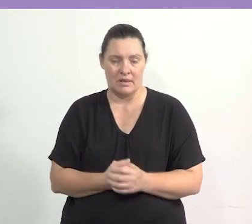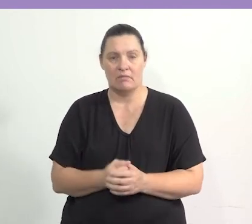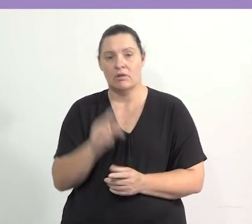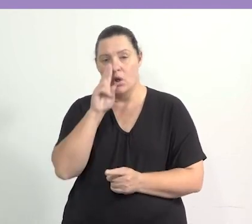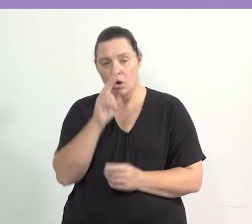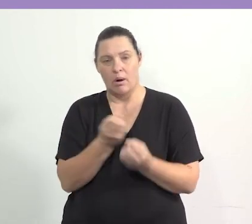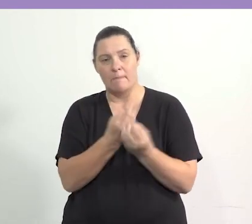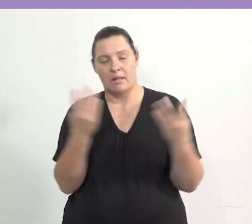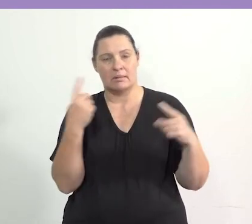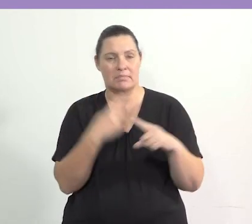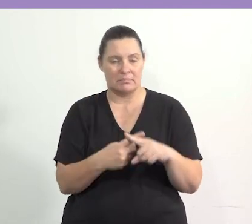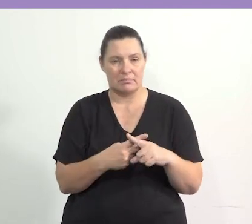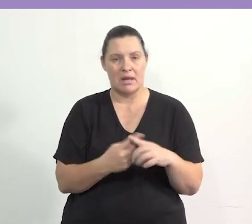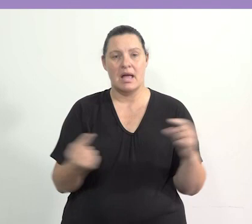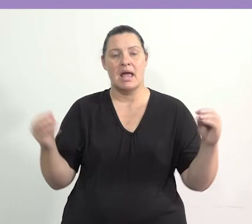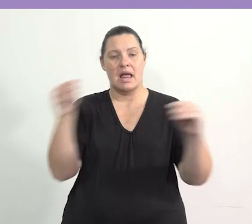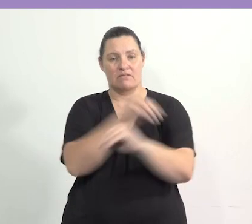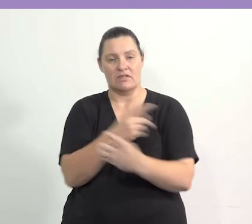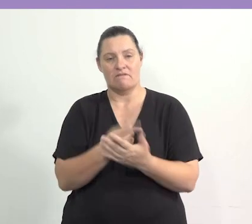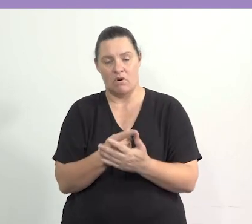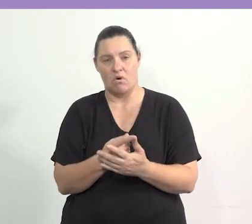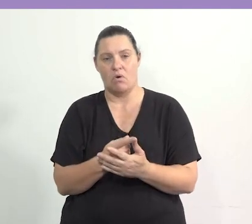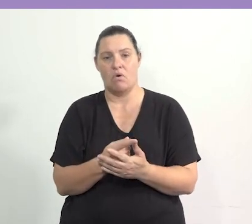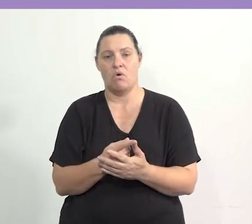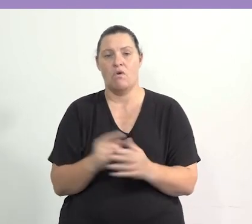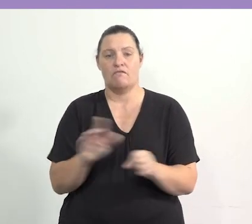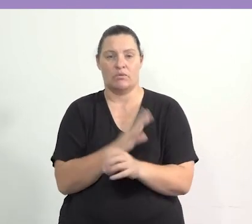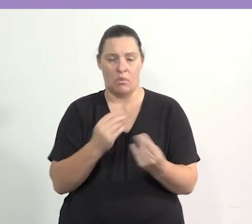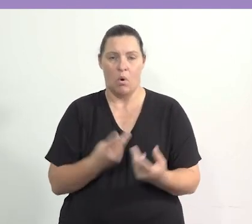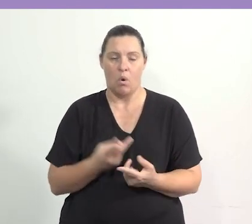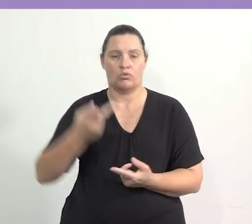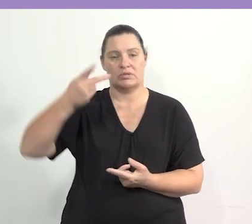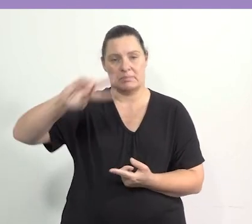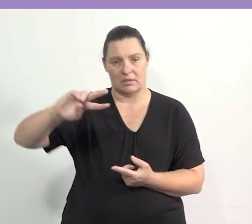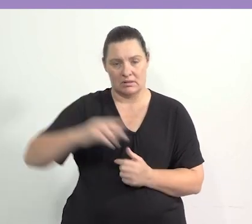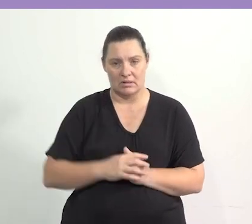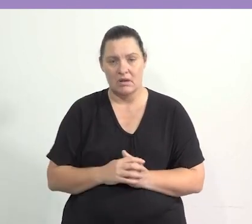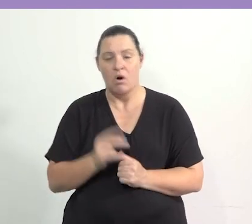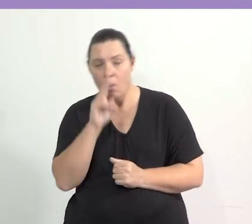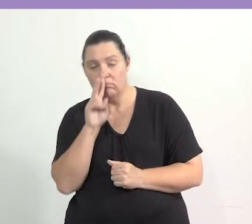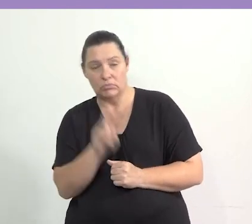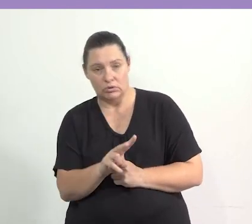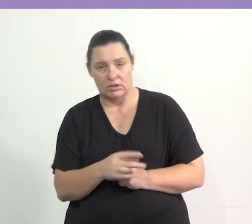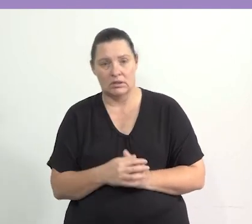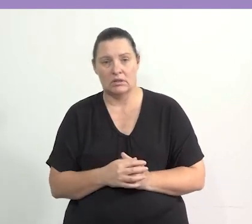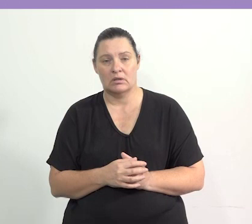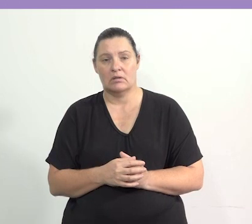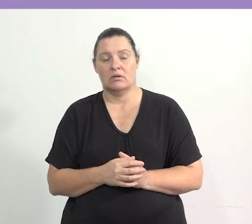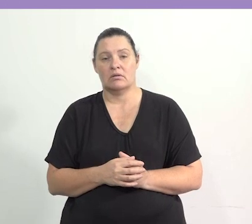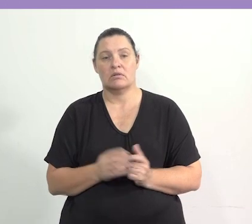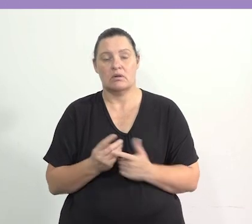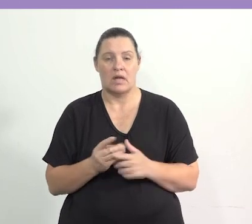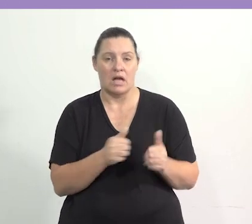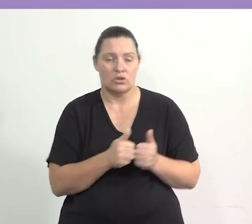we looked at the multiplicative inverse for integers, or the reciprocal. We also looked at the